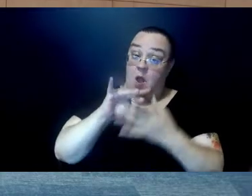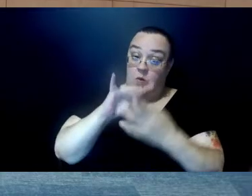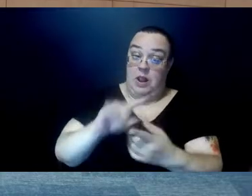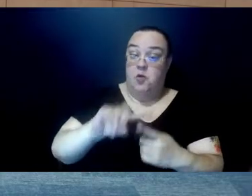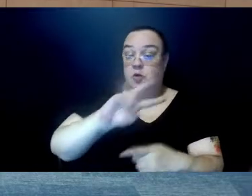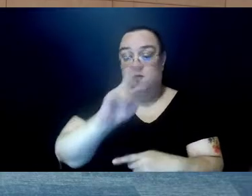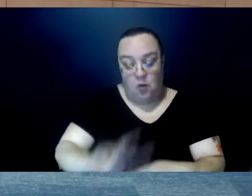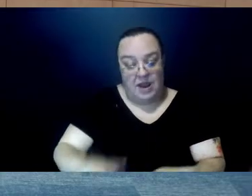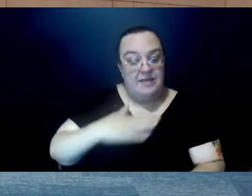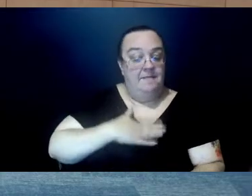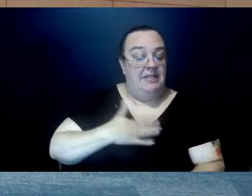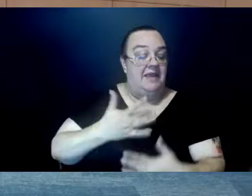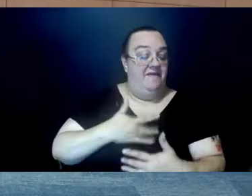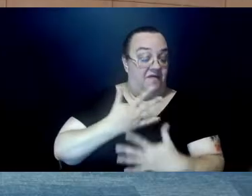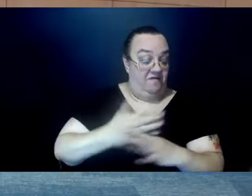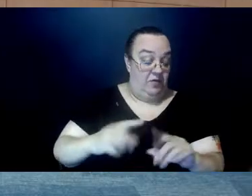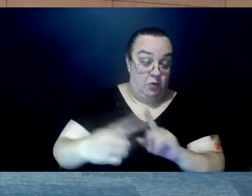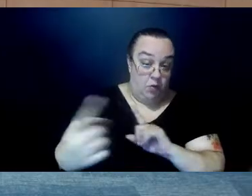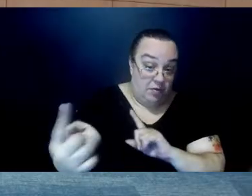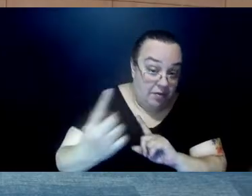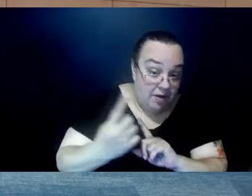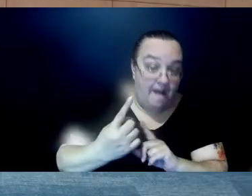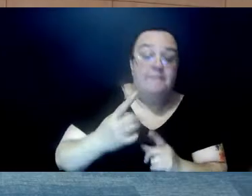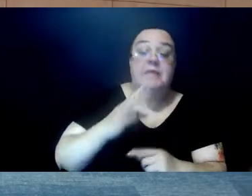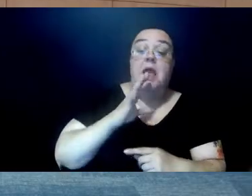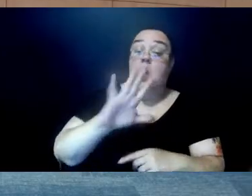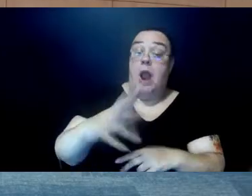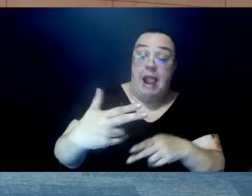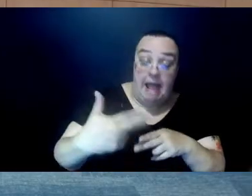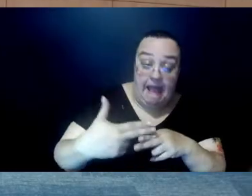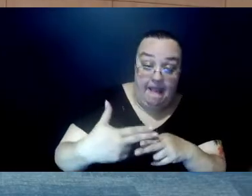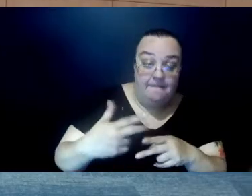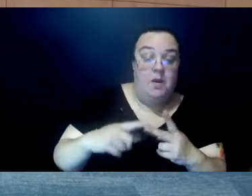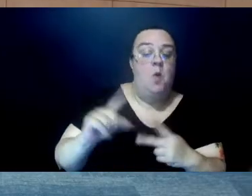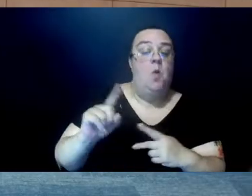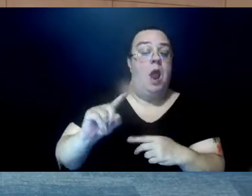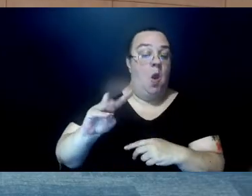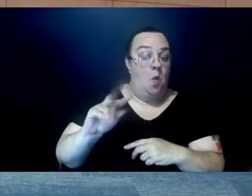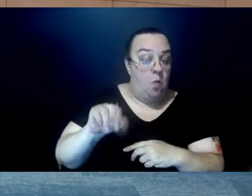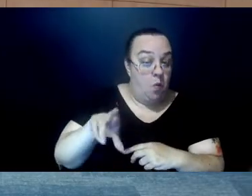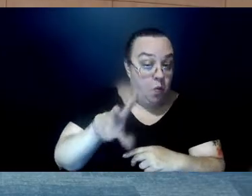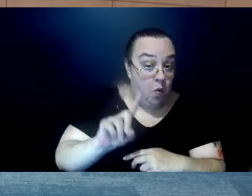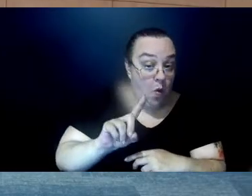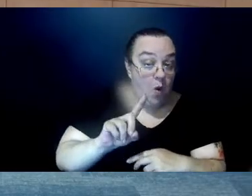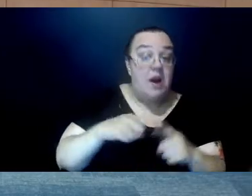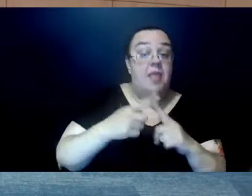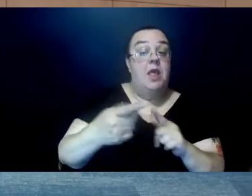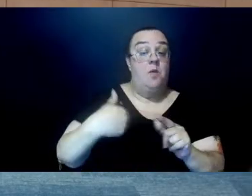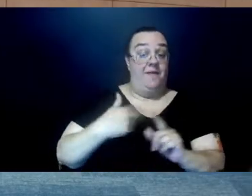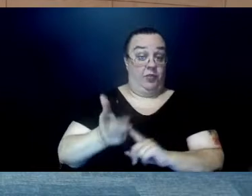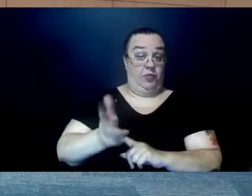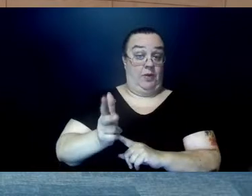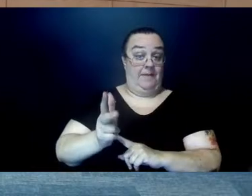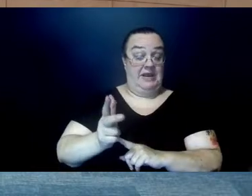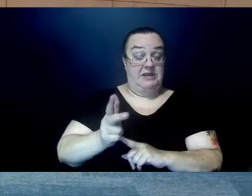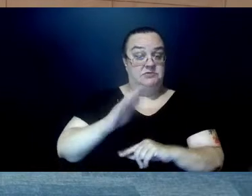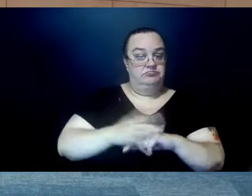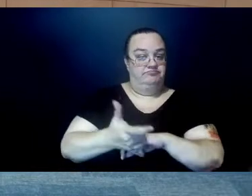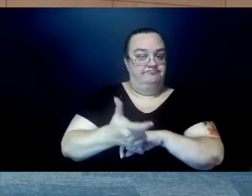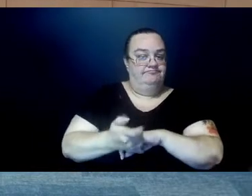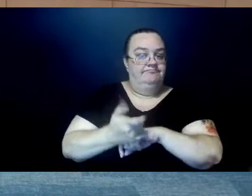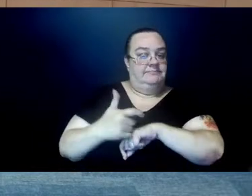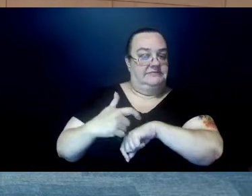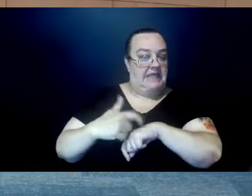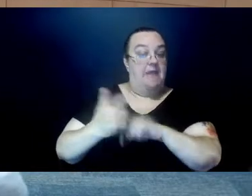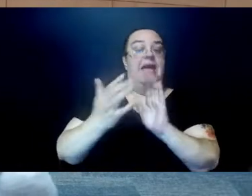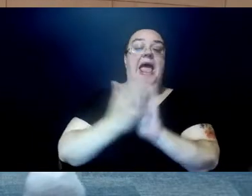podium. Please state your name and ward. You'll have 3 minutes, which will be on the timer. We ask for your name and